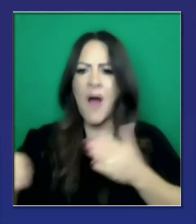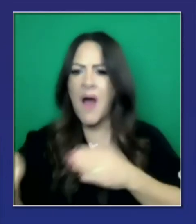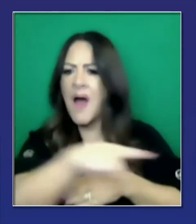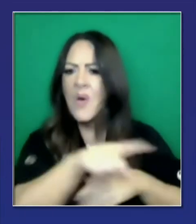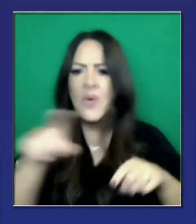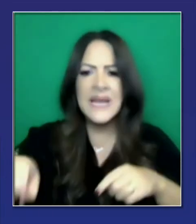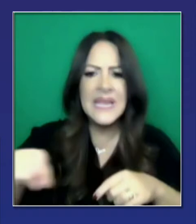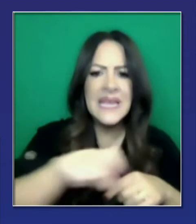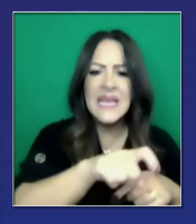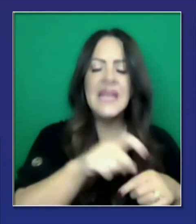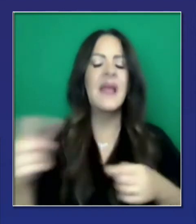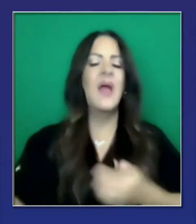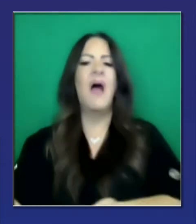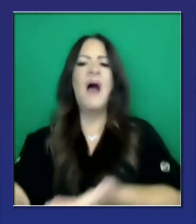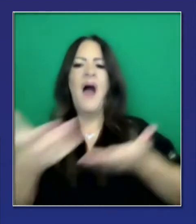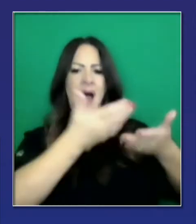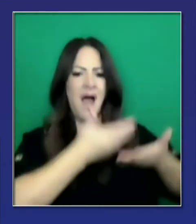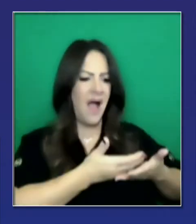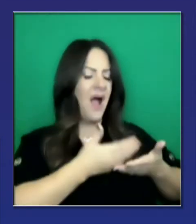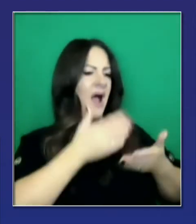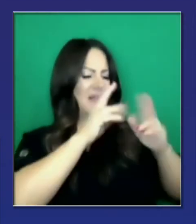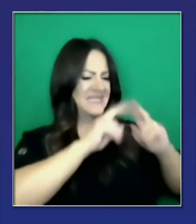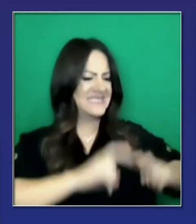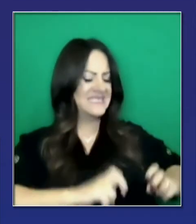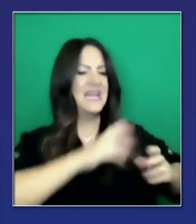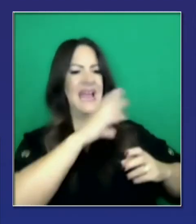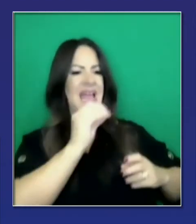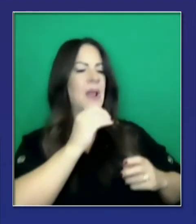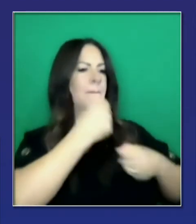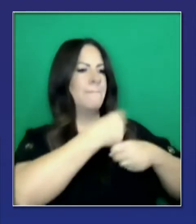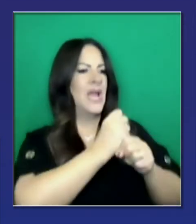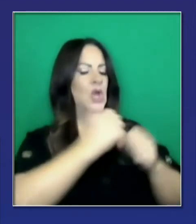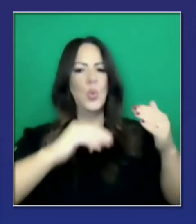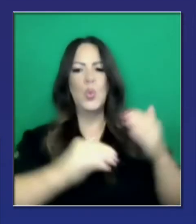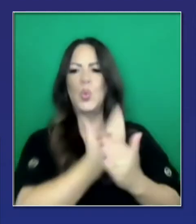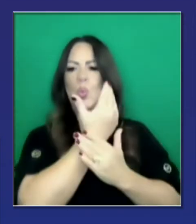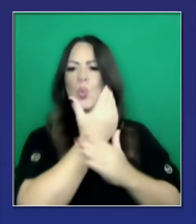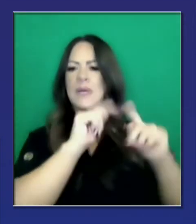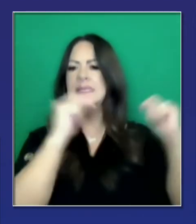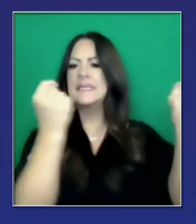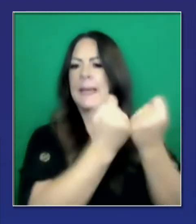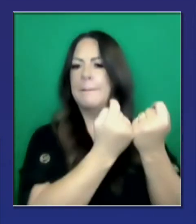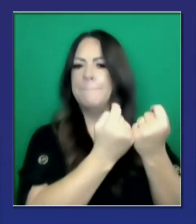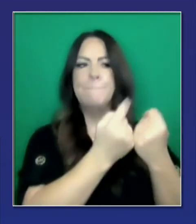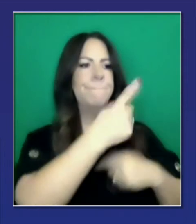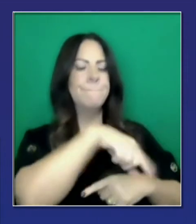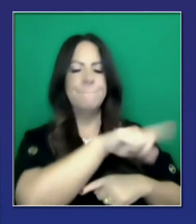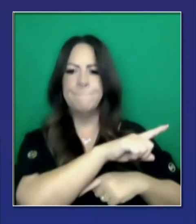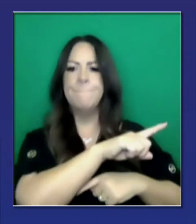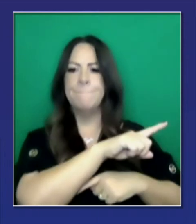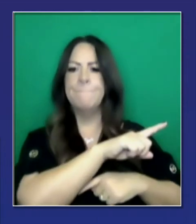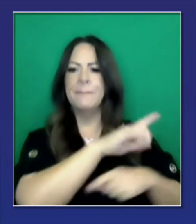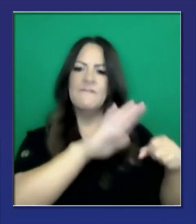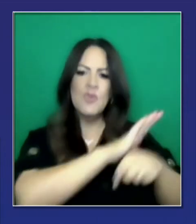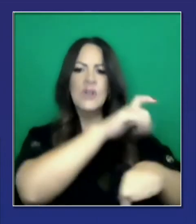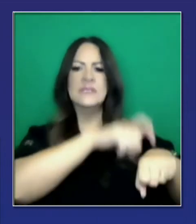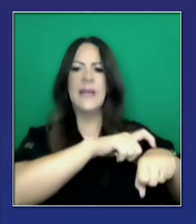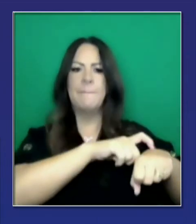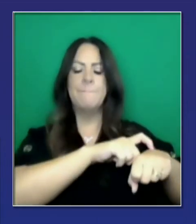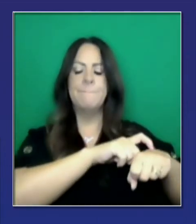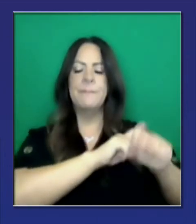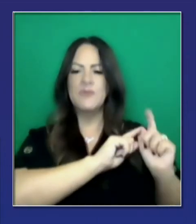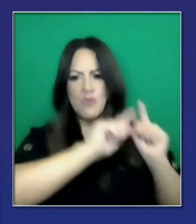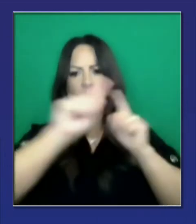course of the last number of days, and we are now sending a new team that we're embedding now full-time the county in